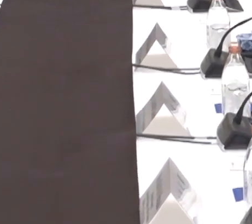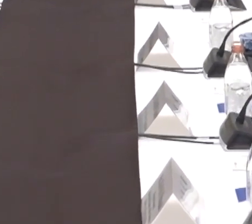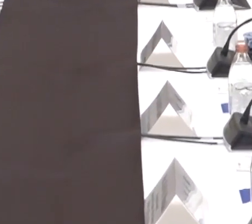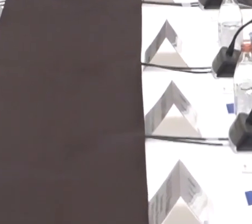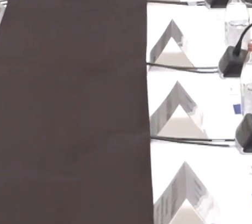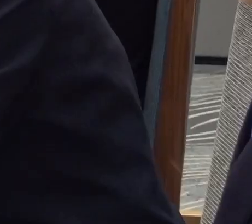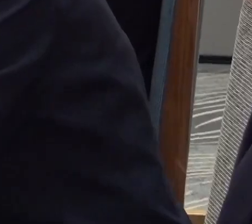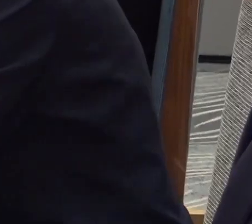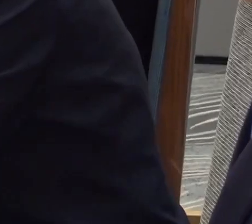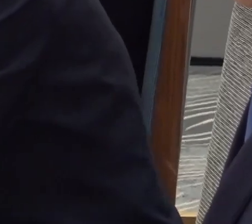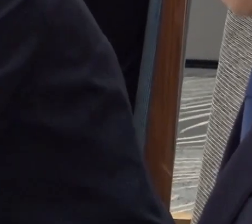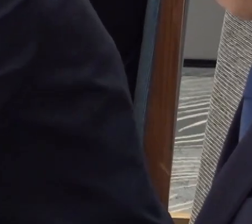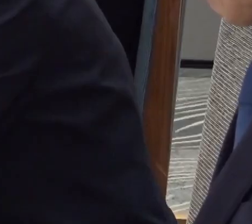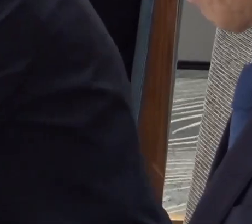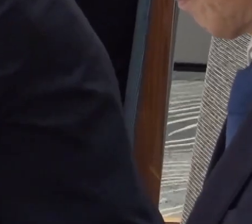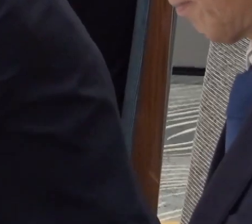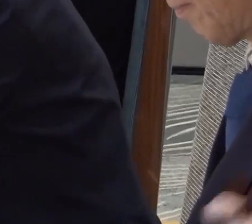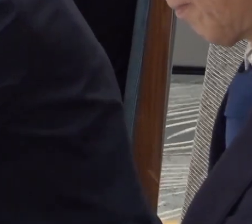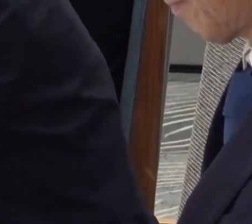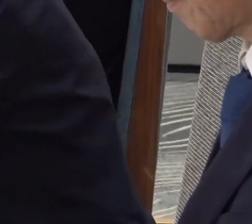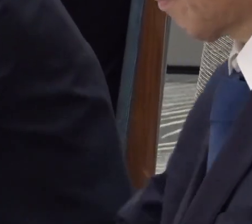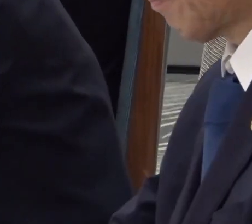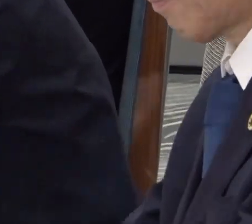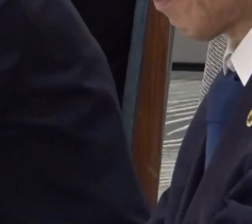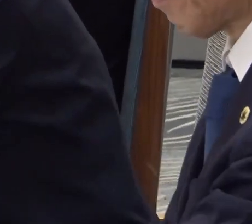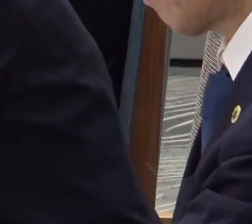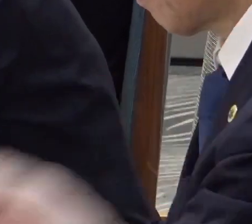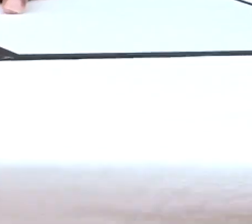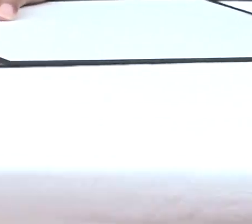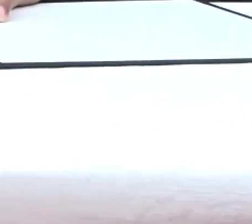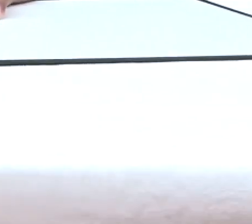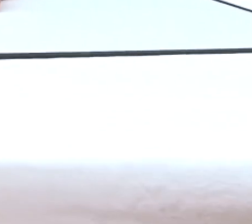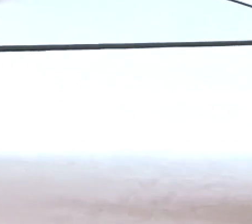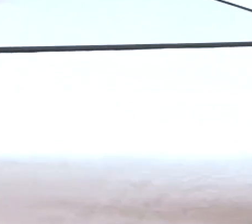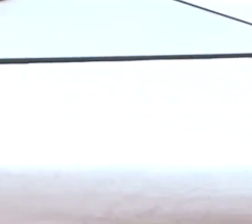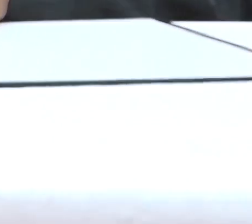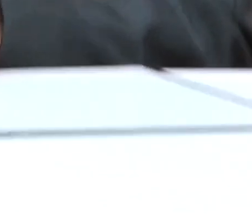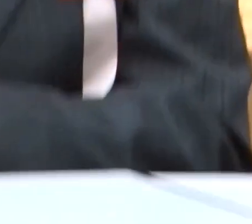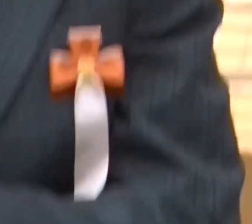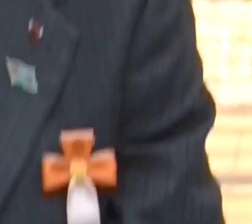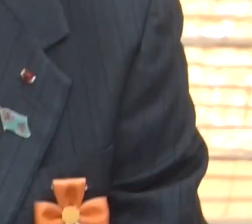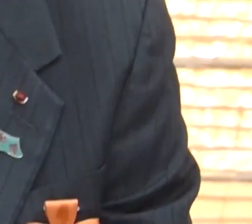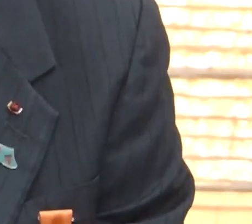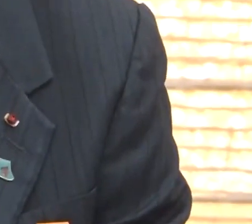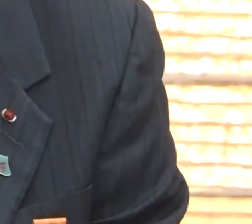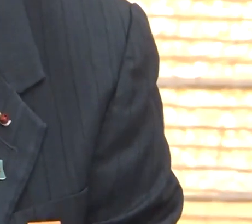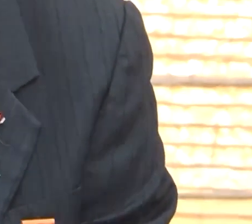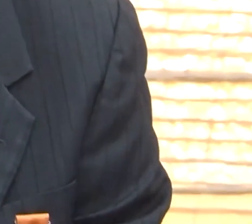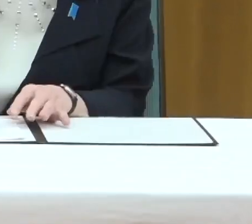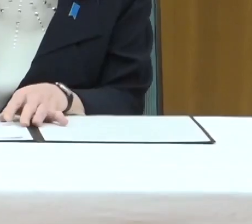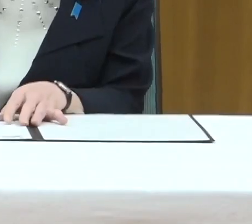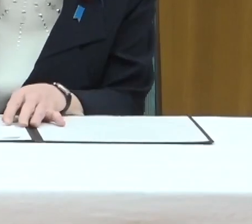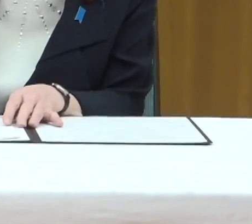Japan's efforts regarding the discharge of Advanced Liquid Processing System,